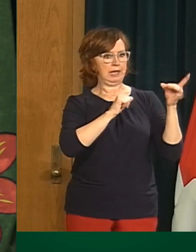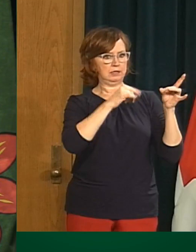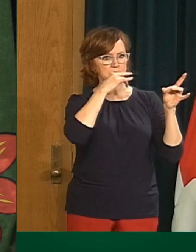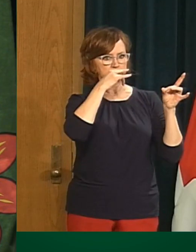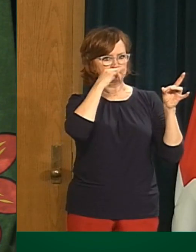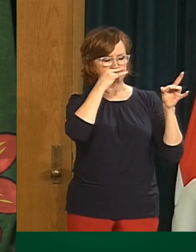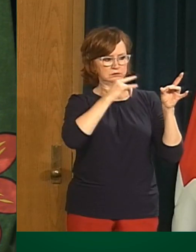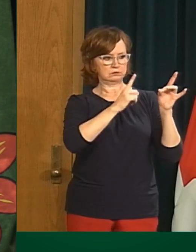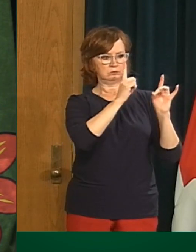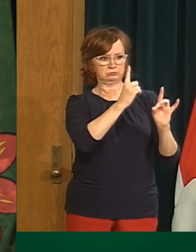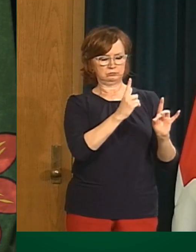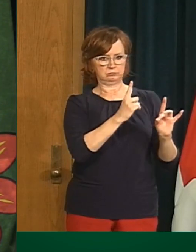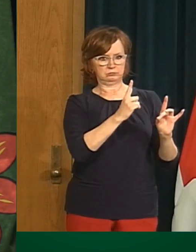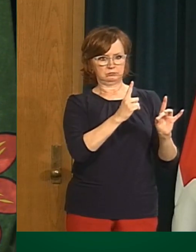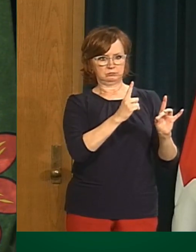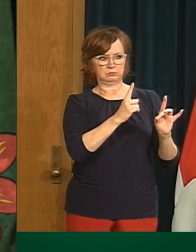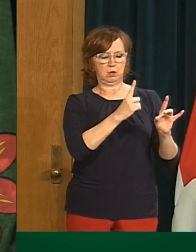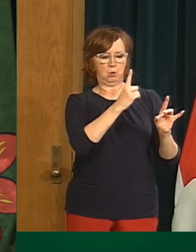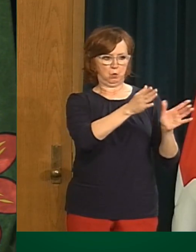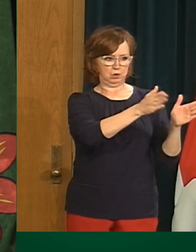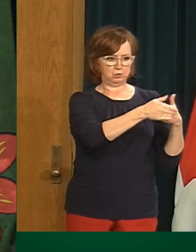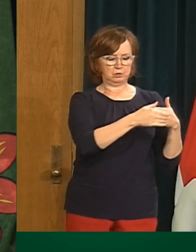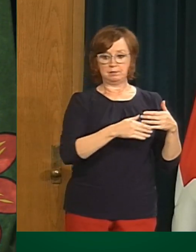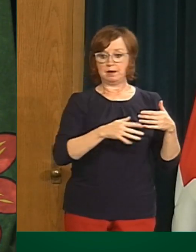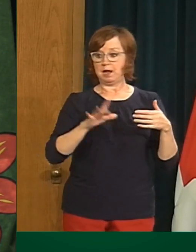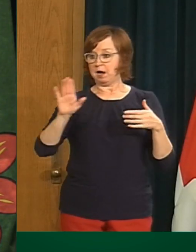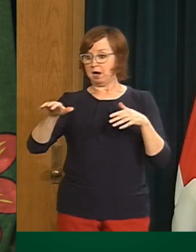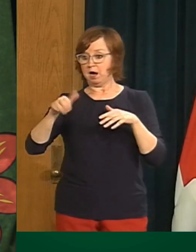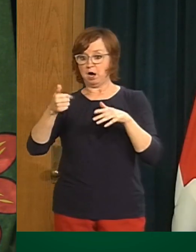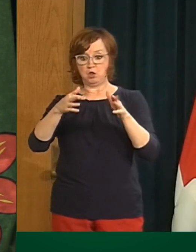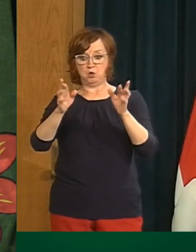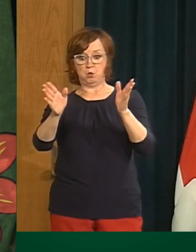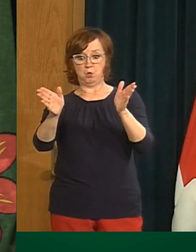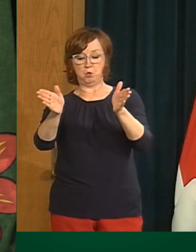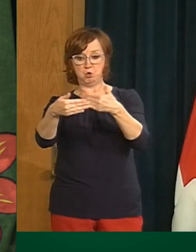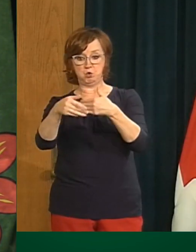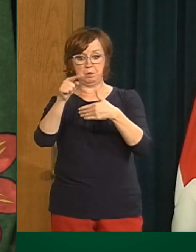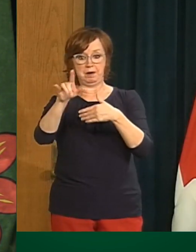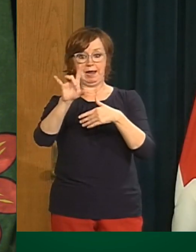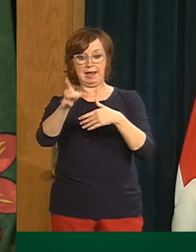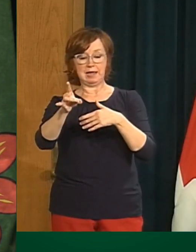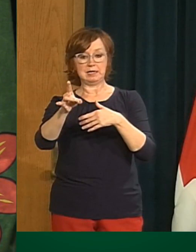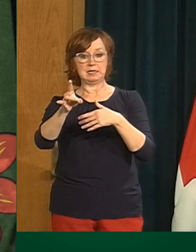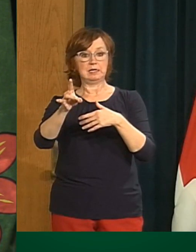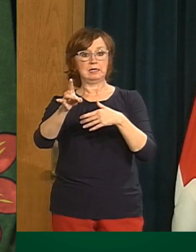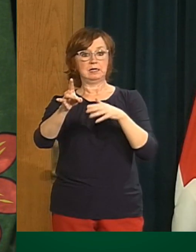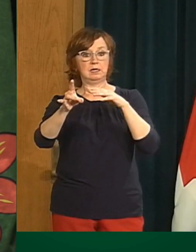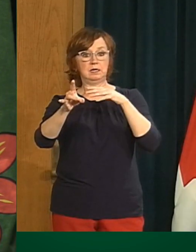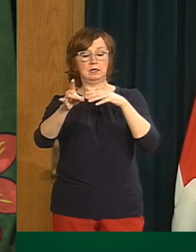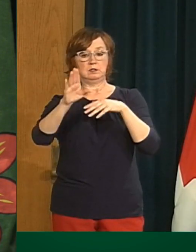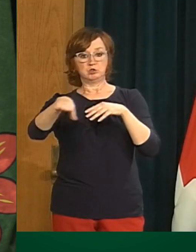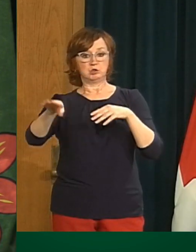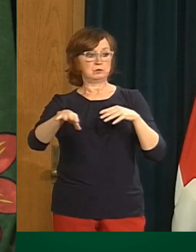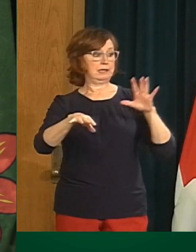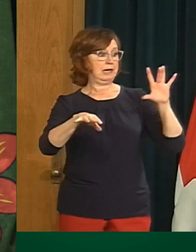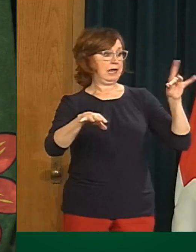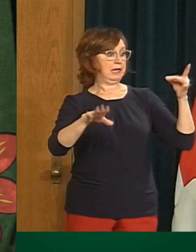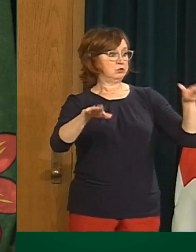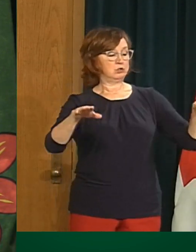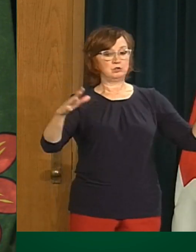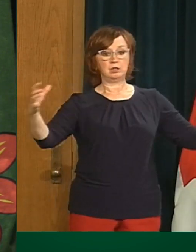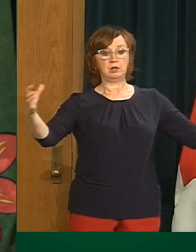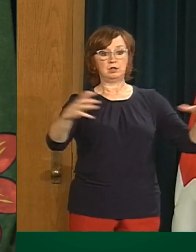larger caretakers. Understanding we're not bringing the groups of 8 together if we can at all manage that. I would also say